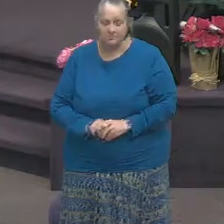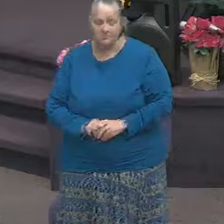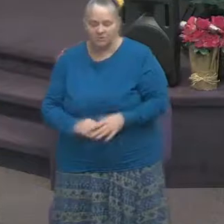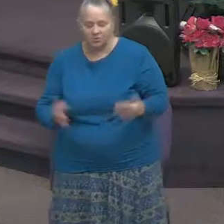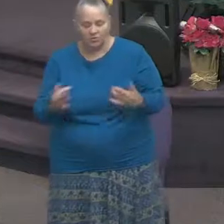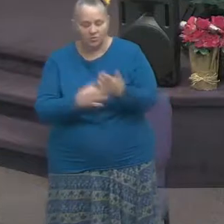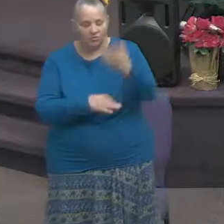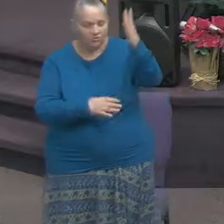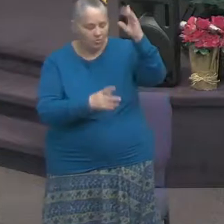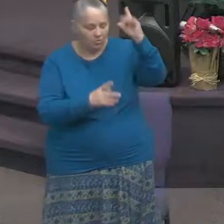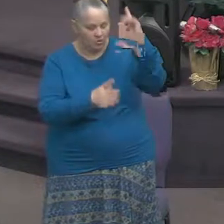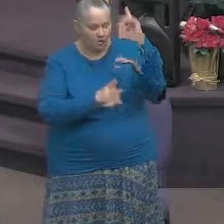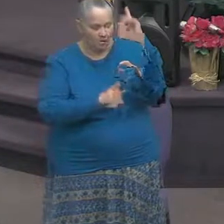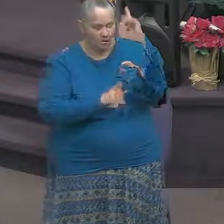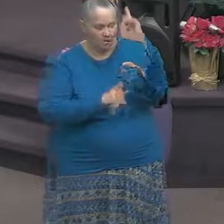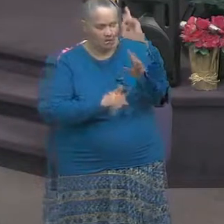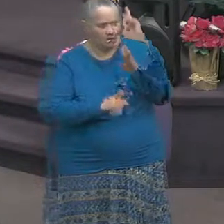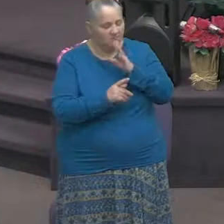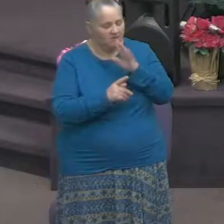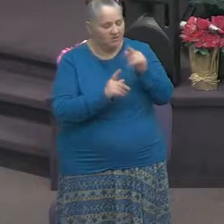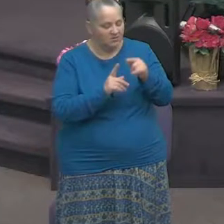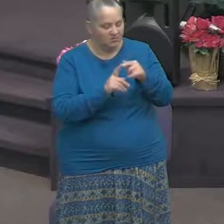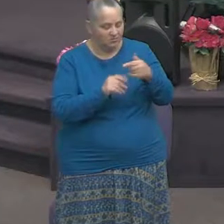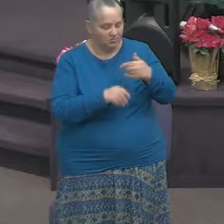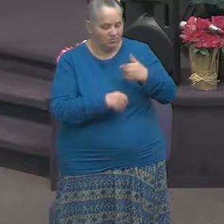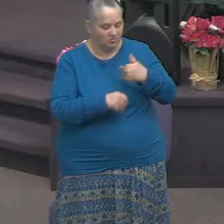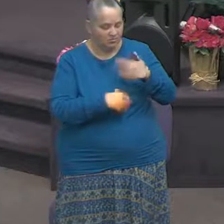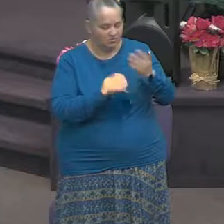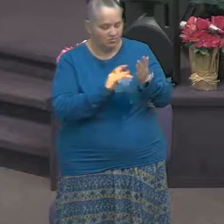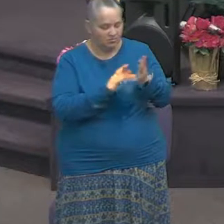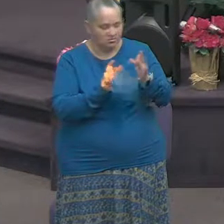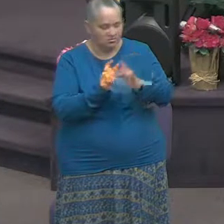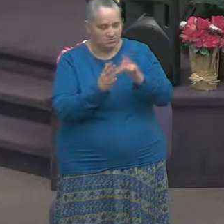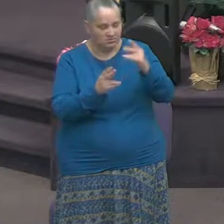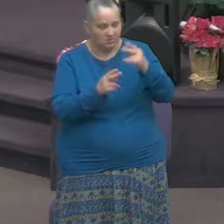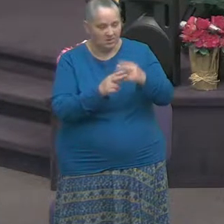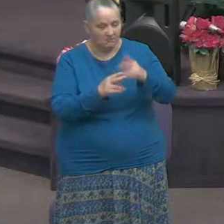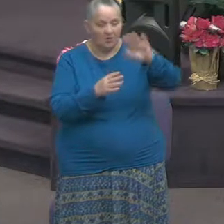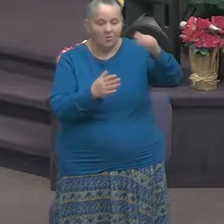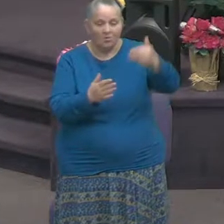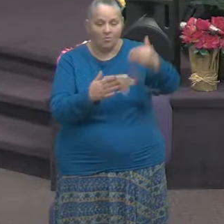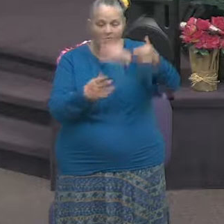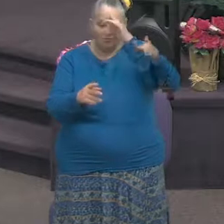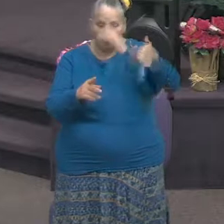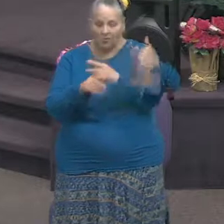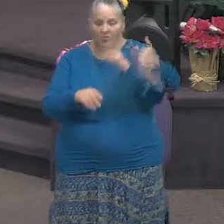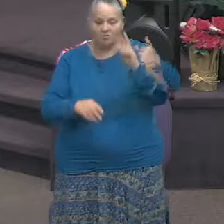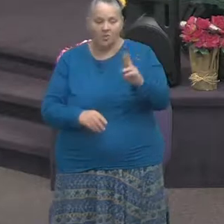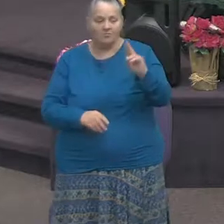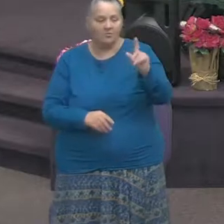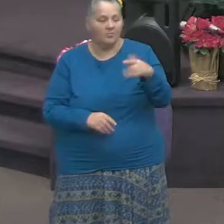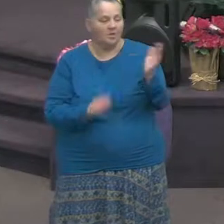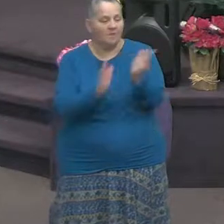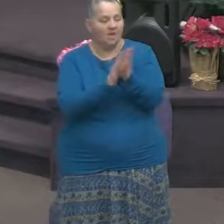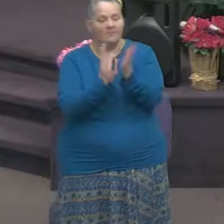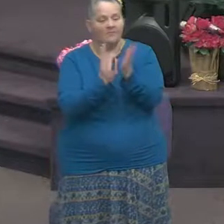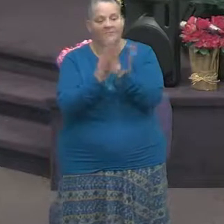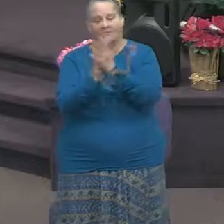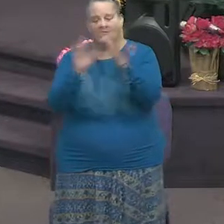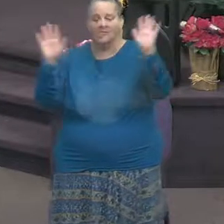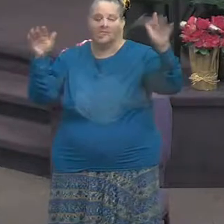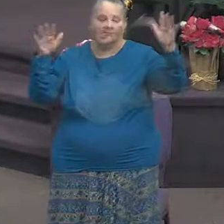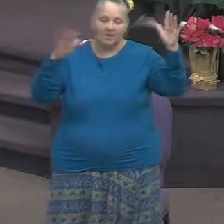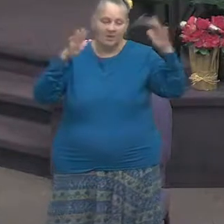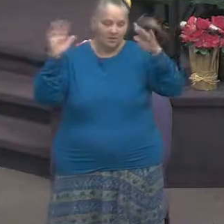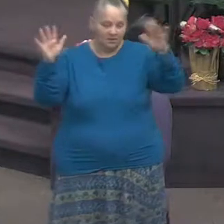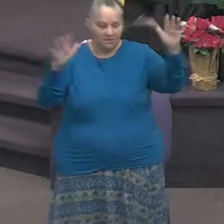Through your word, speak to me in Jesus' name. Why don't you welcome Brother Rumph to this pulpit with a great New Britain welcome. Brother